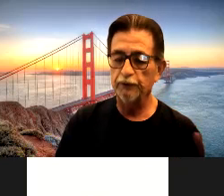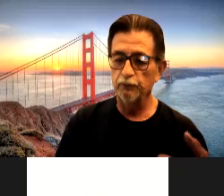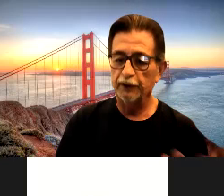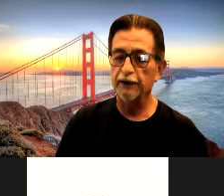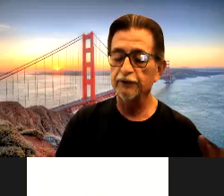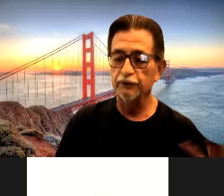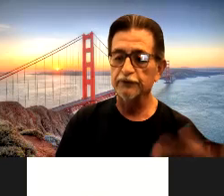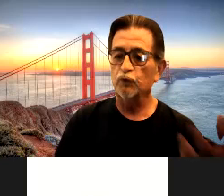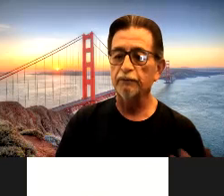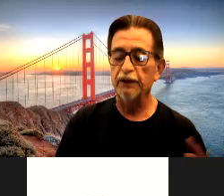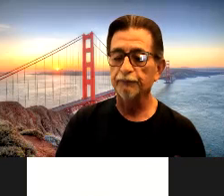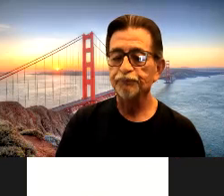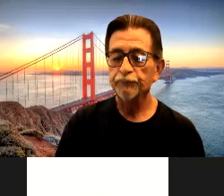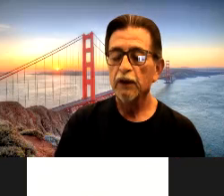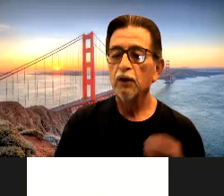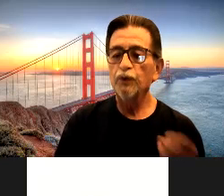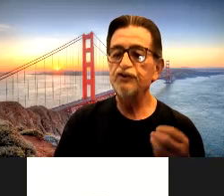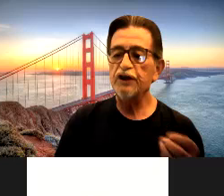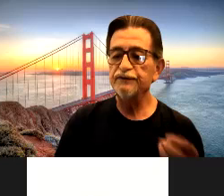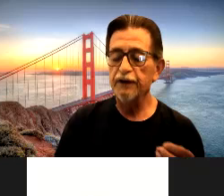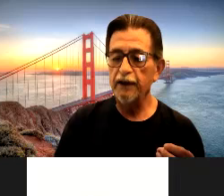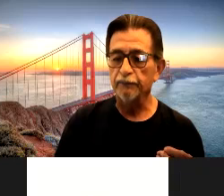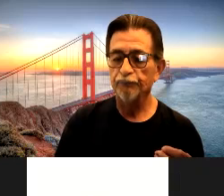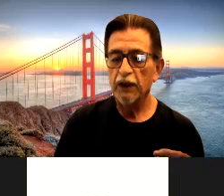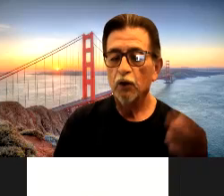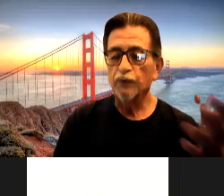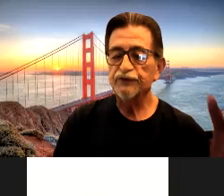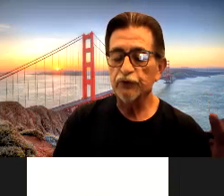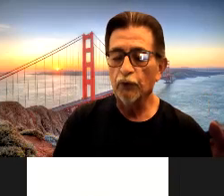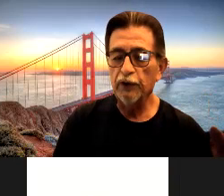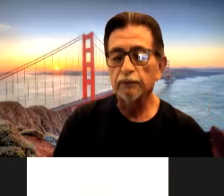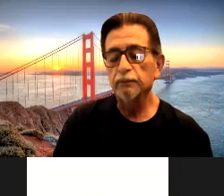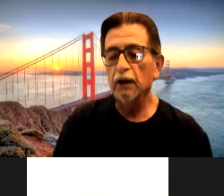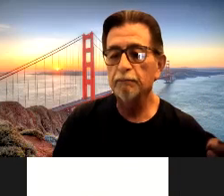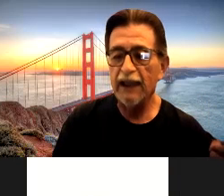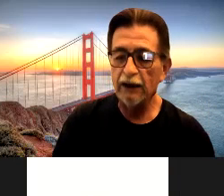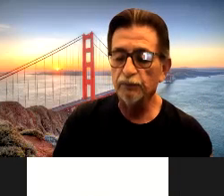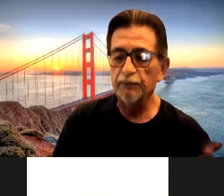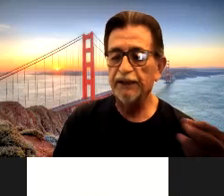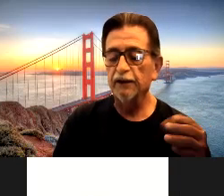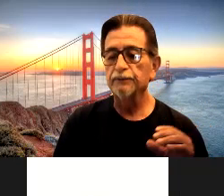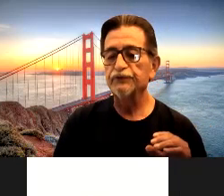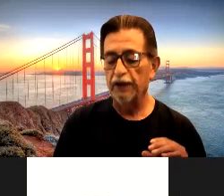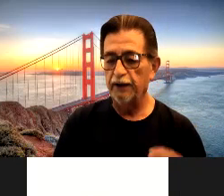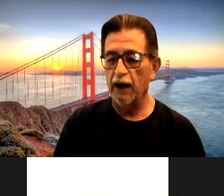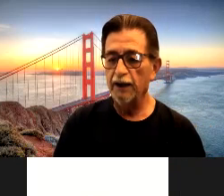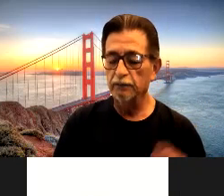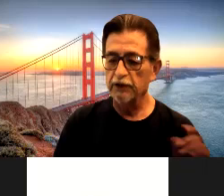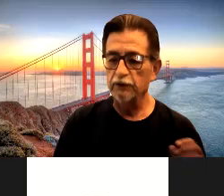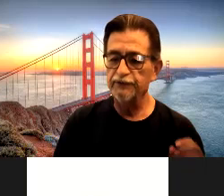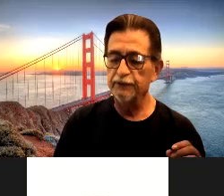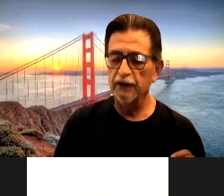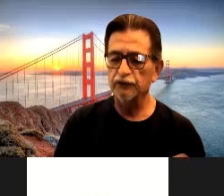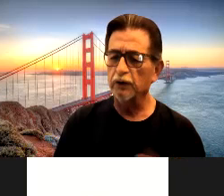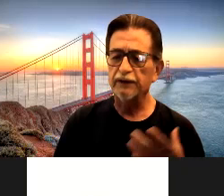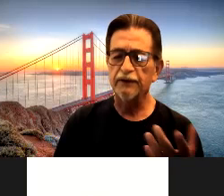but we're going to get to this quite a bit. We change the name. When sodium element becomes an ion